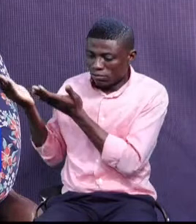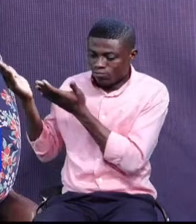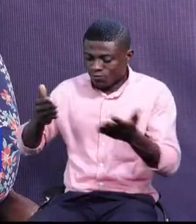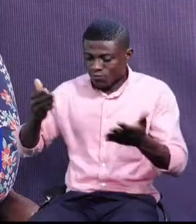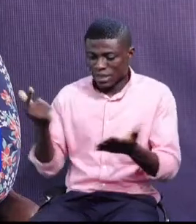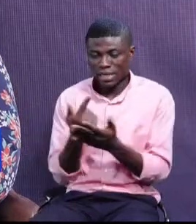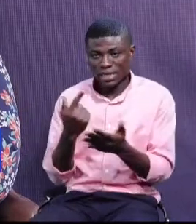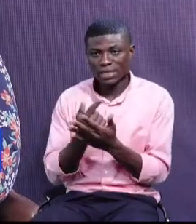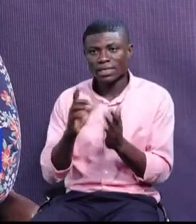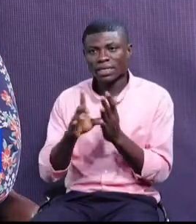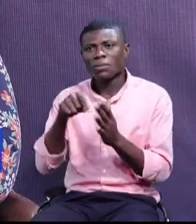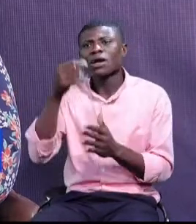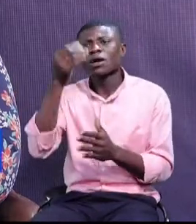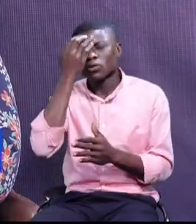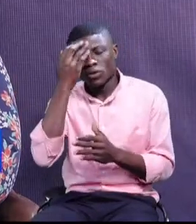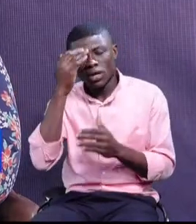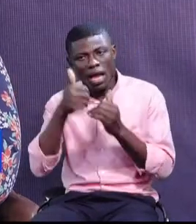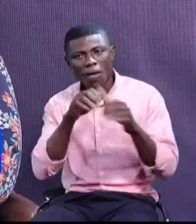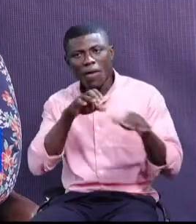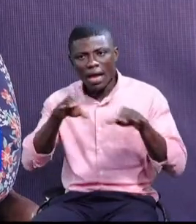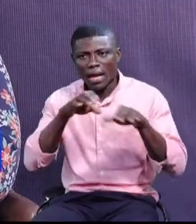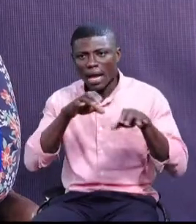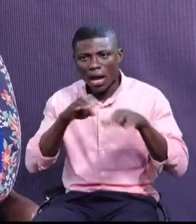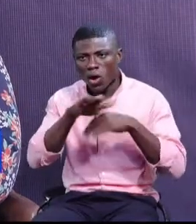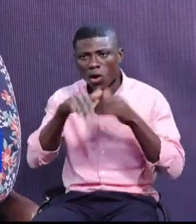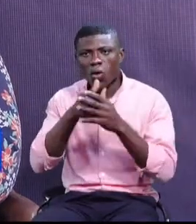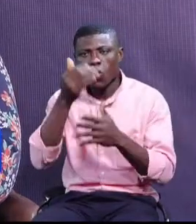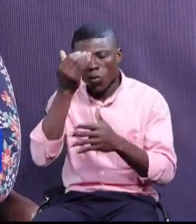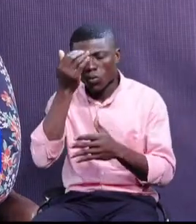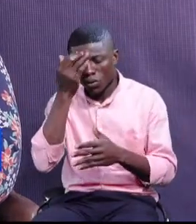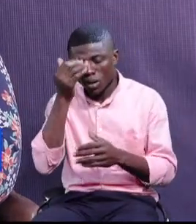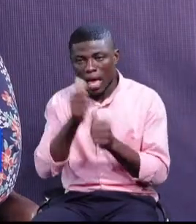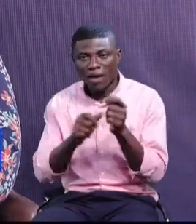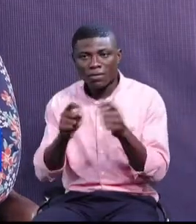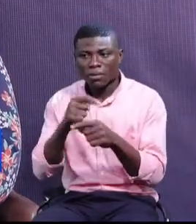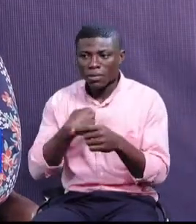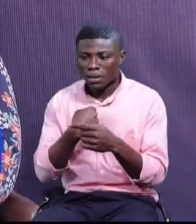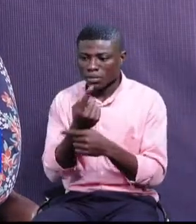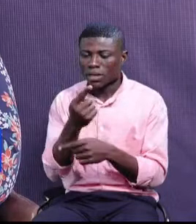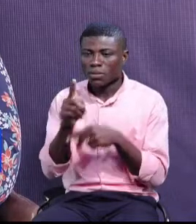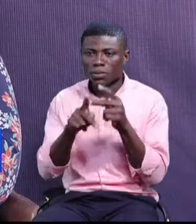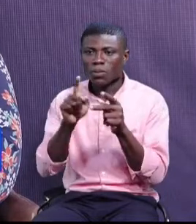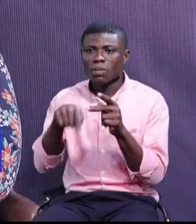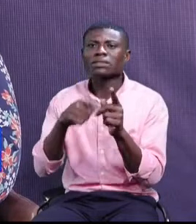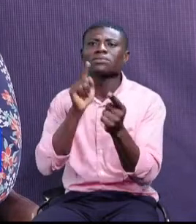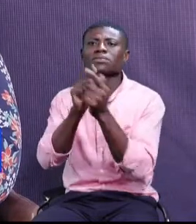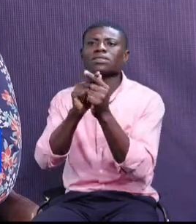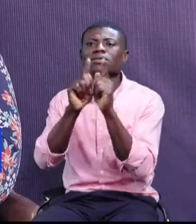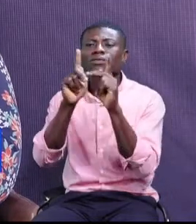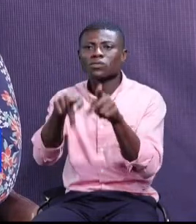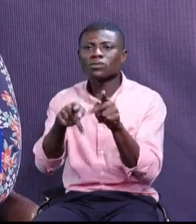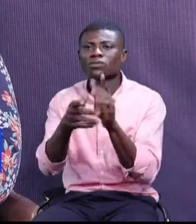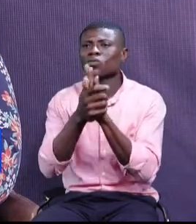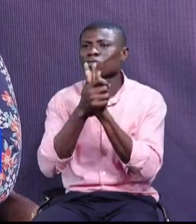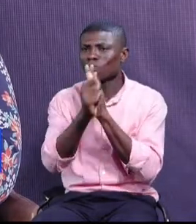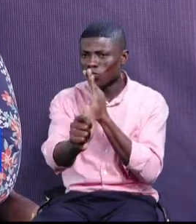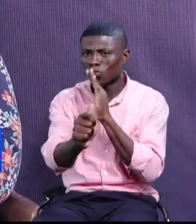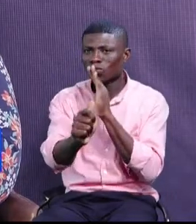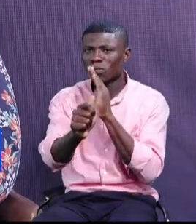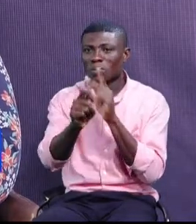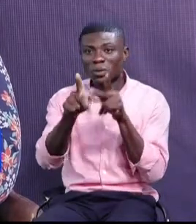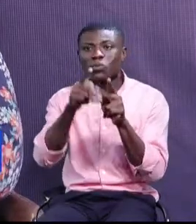you should know your line of activity. I've always told people, talk to the experts. There are people that